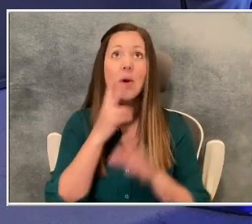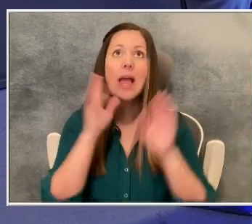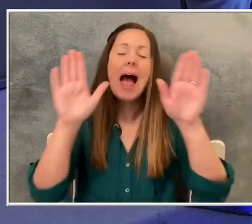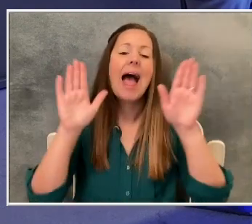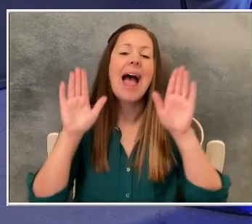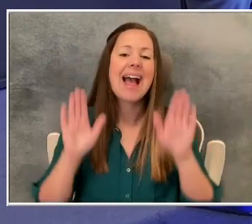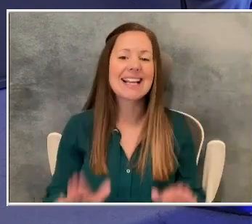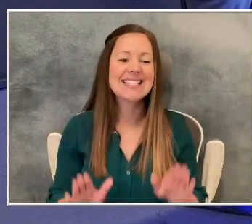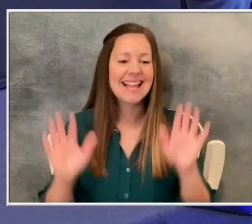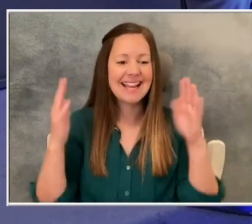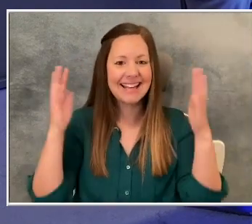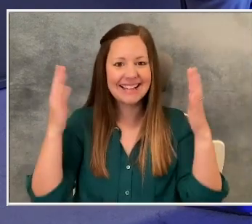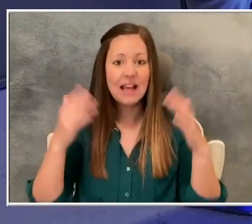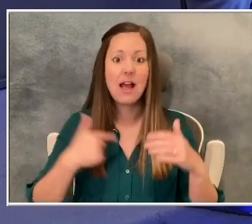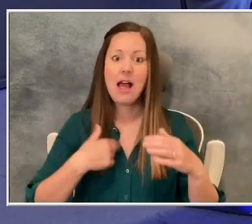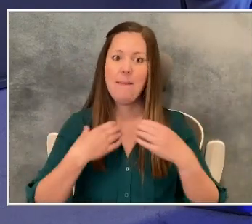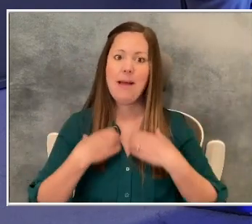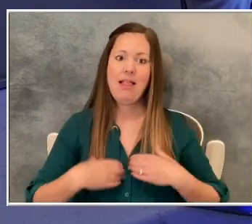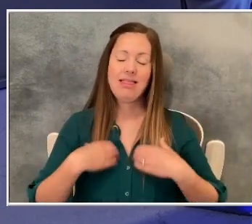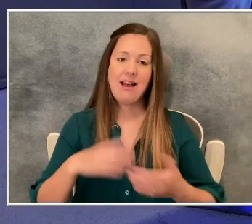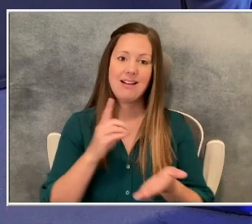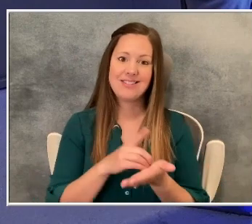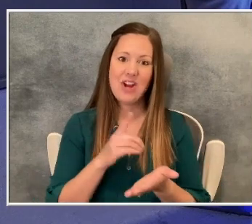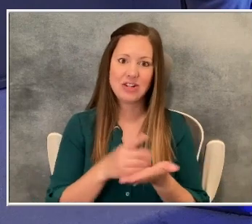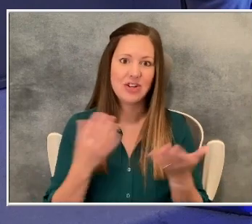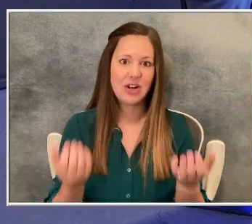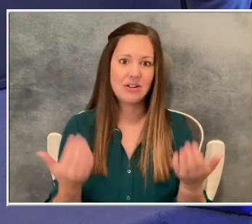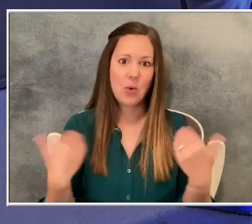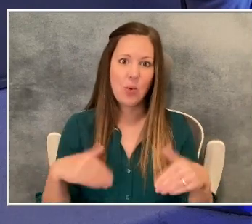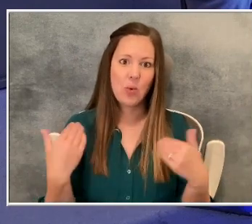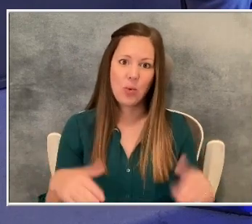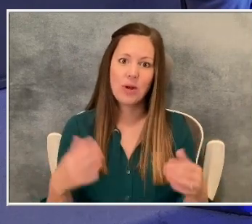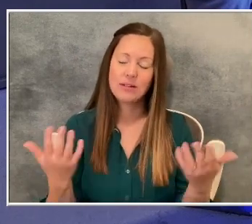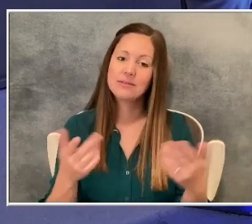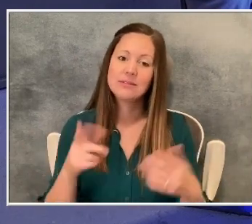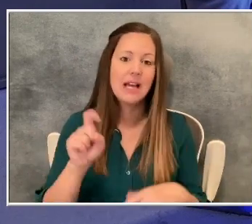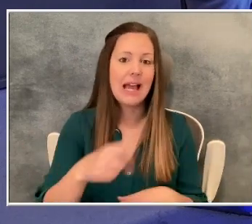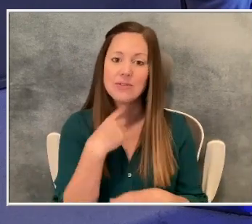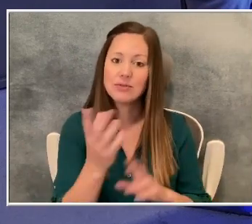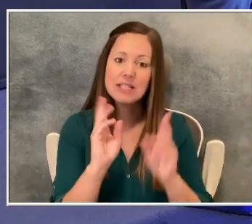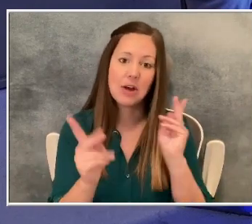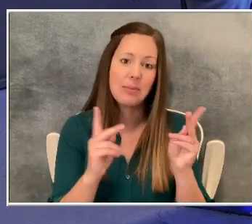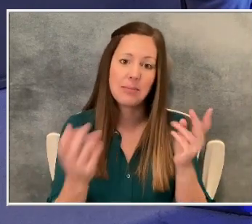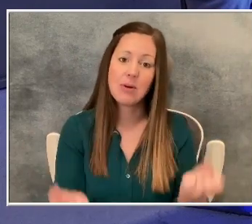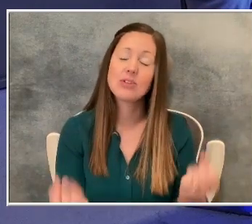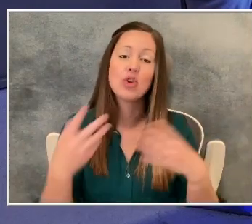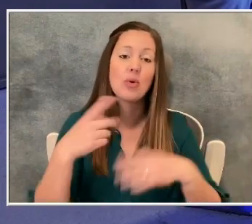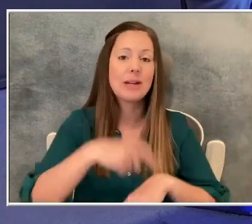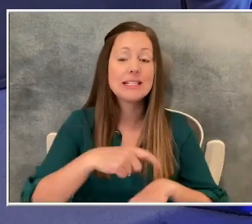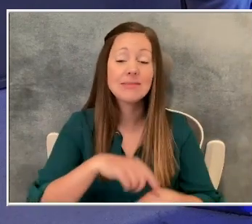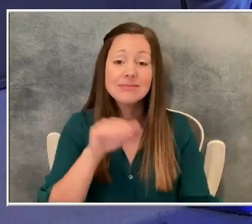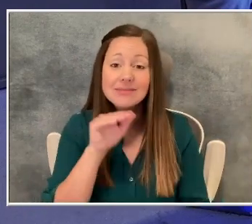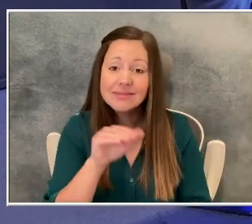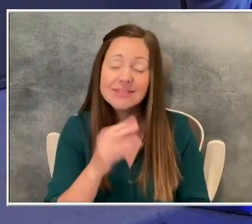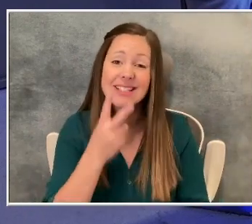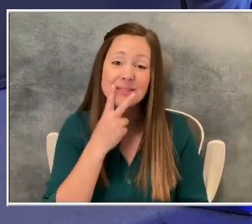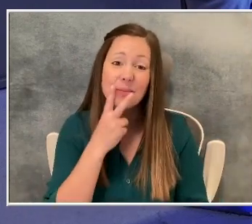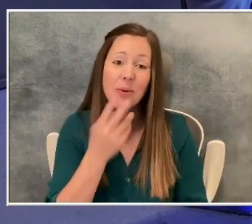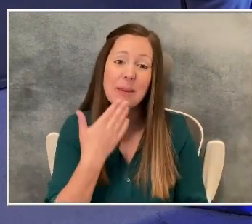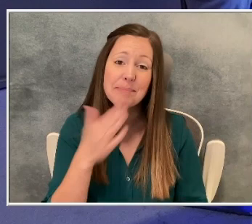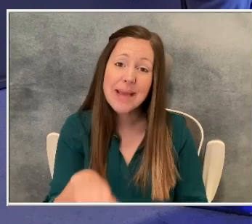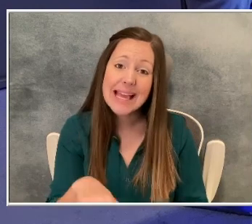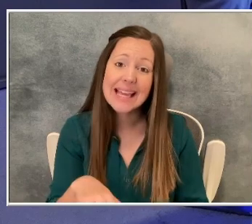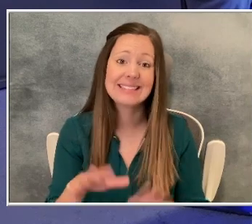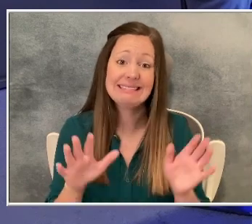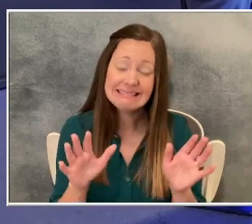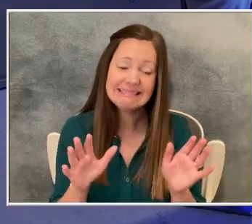lung doctor, and I can't tell you how many times a day I have to No. say to somebody, you know, really, smoking is not in your best interest. Yeah. No. Okay. Yeah, I'm